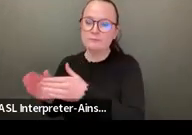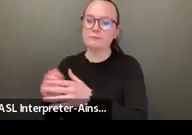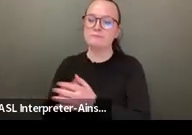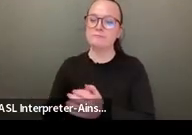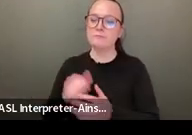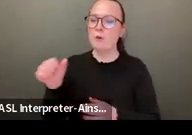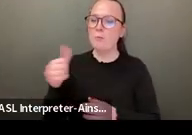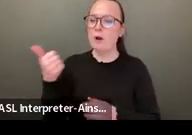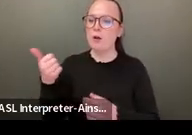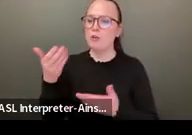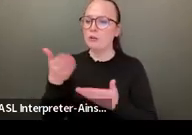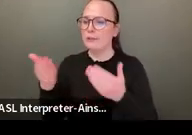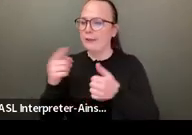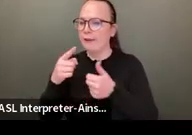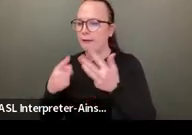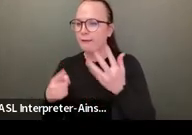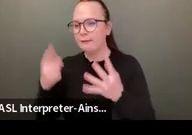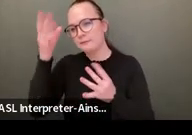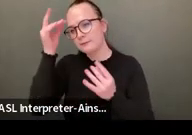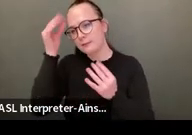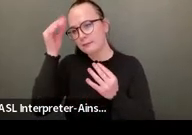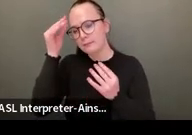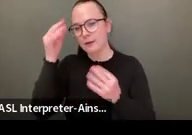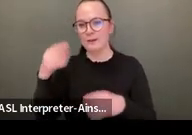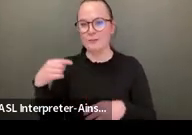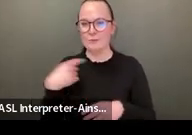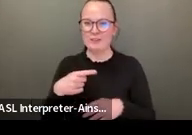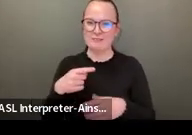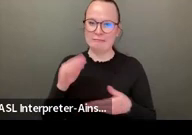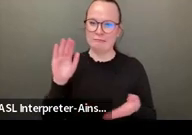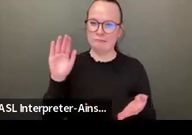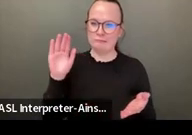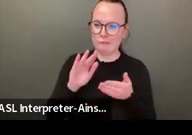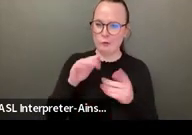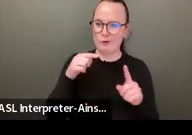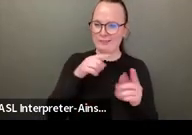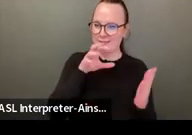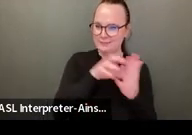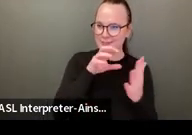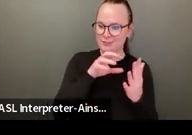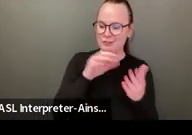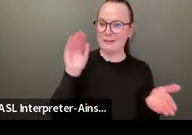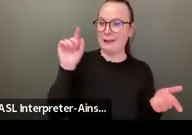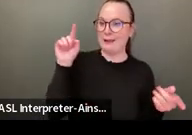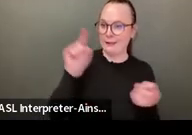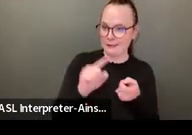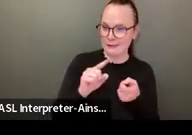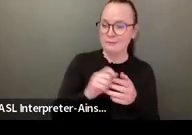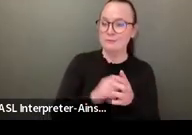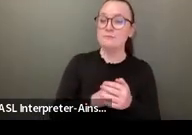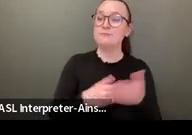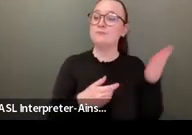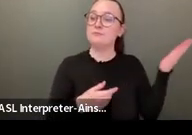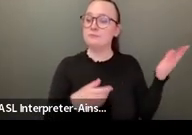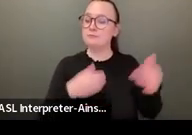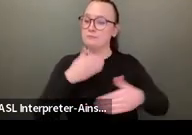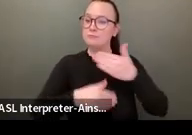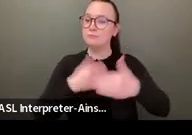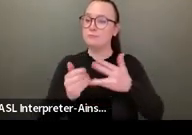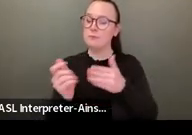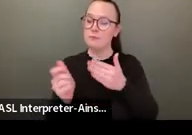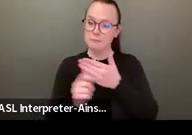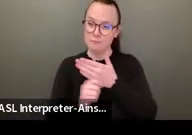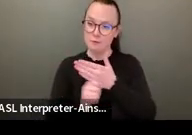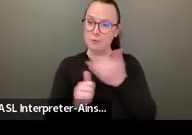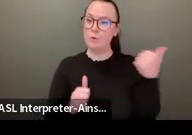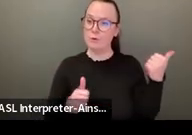about. We've kind of shortened this section quite a bit. So here we have the procedural manual. We have